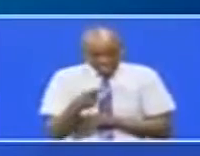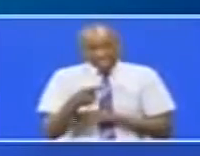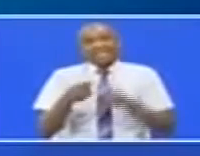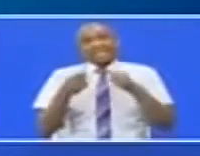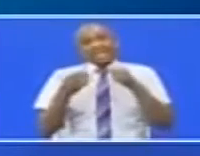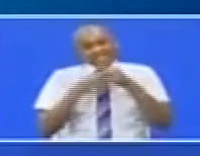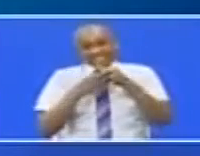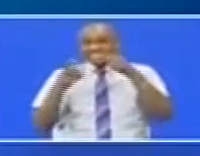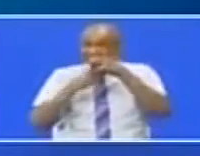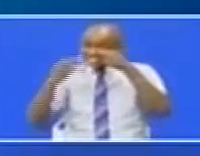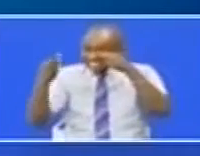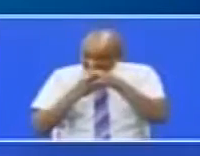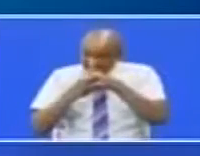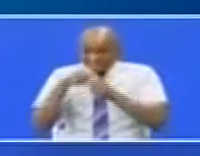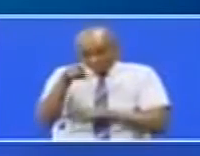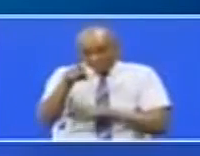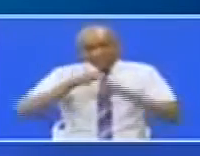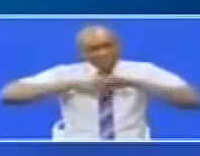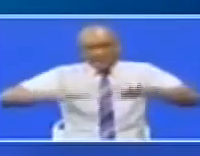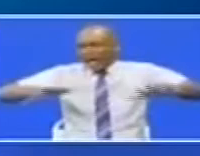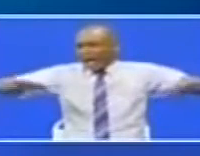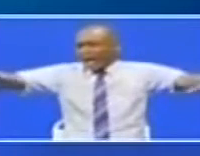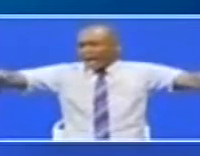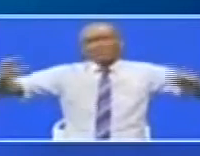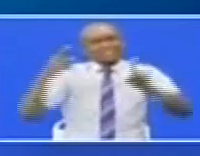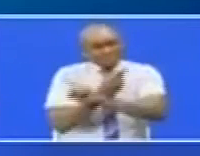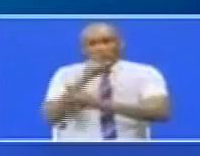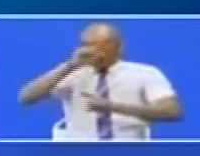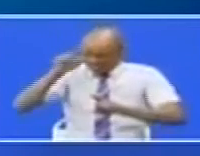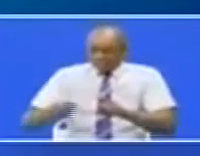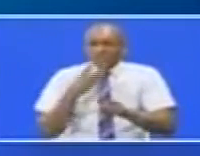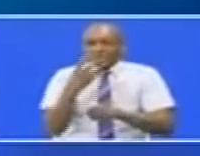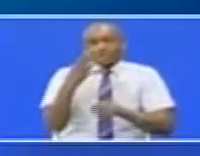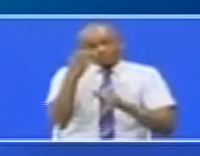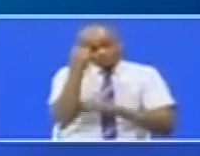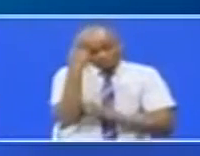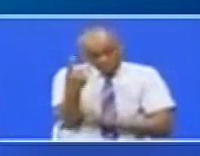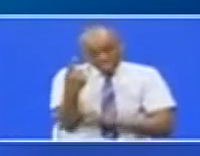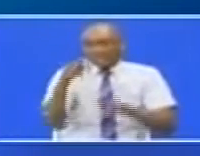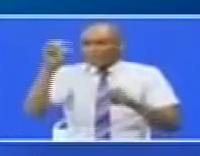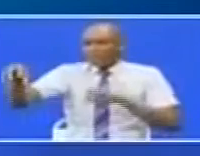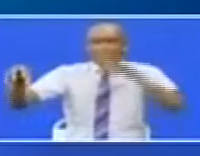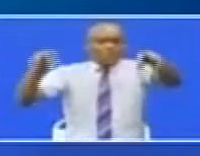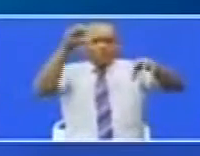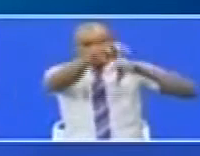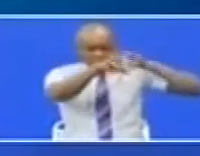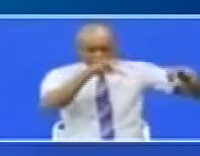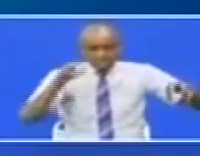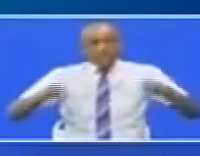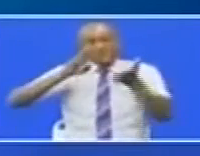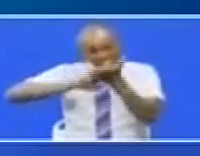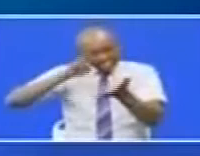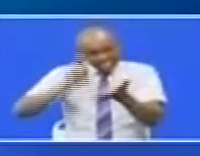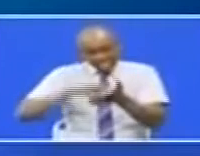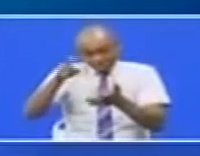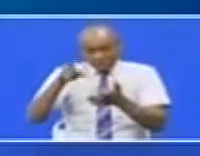2,878 voter registration clerks spread out across the 1,450 wards across the country and armed with